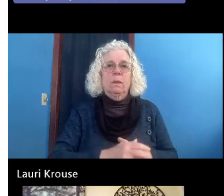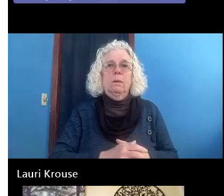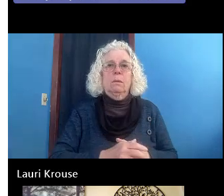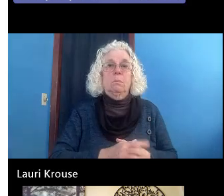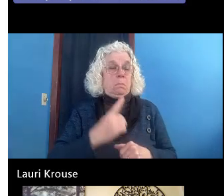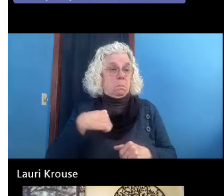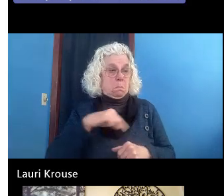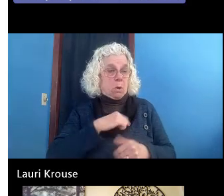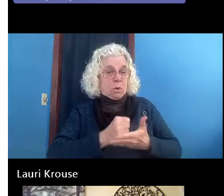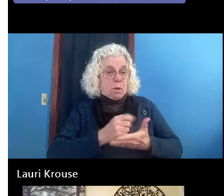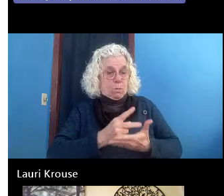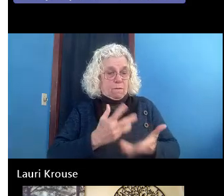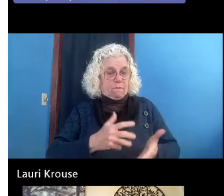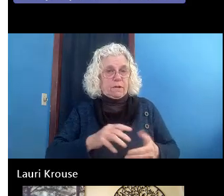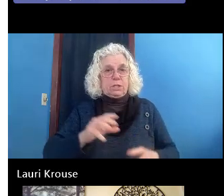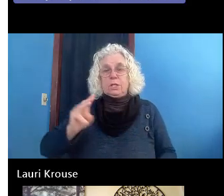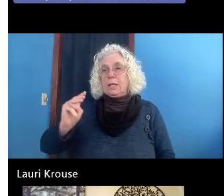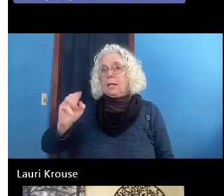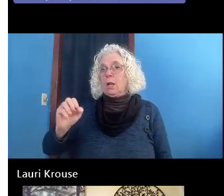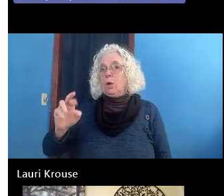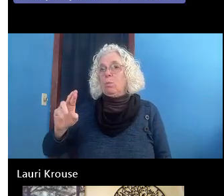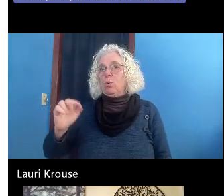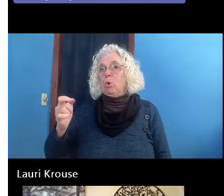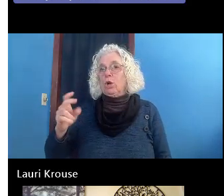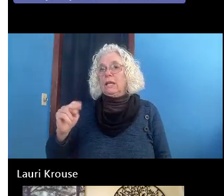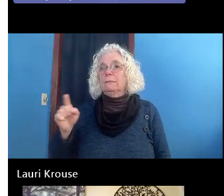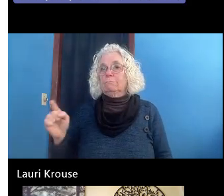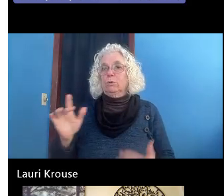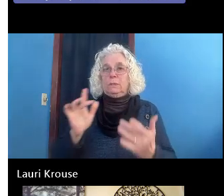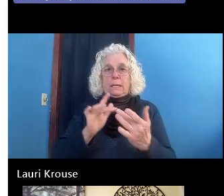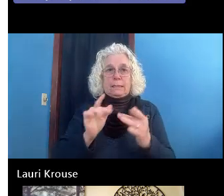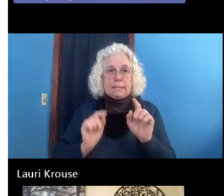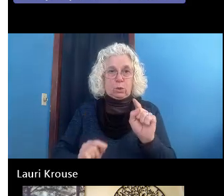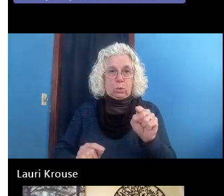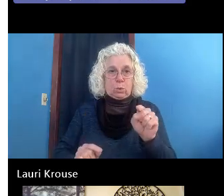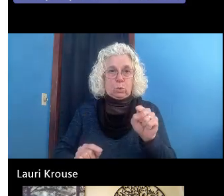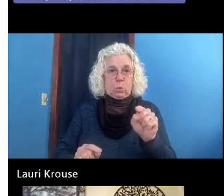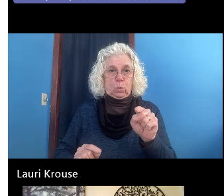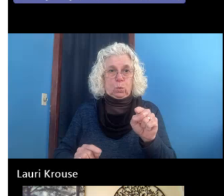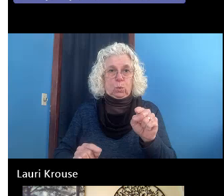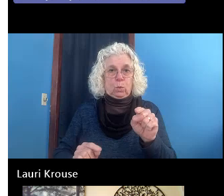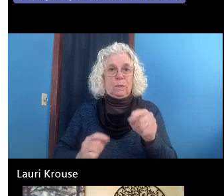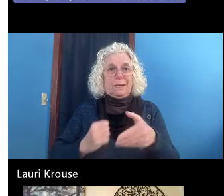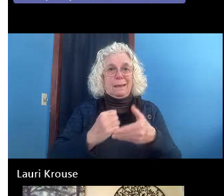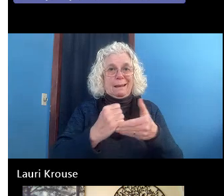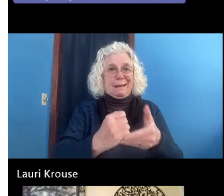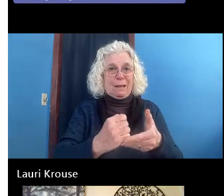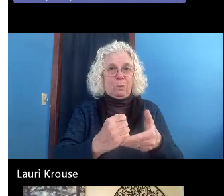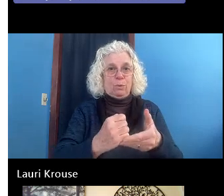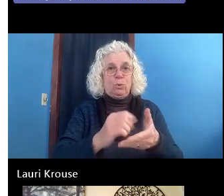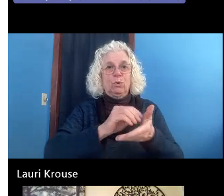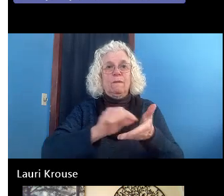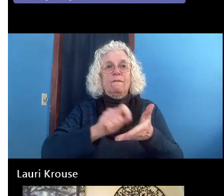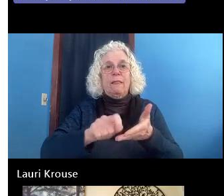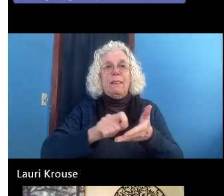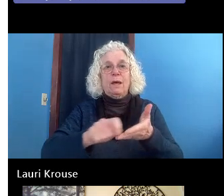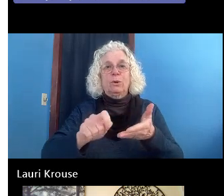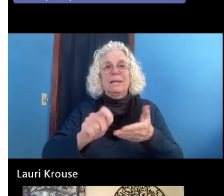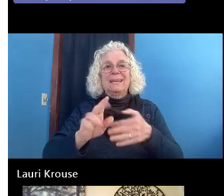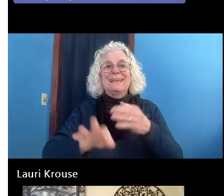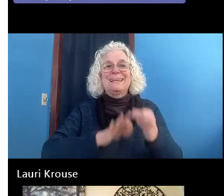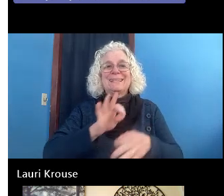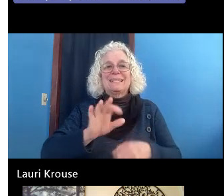approved, Morgan will reach out to you and, work with you to complete the substitute W-9 form